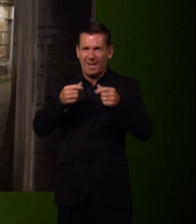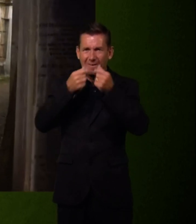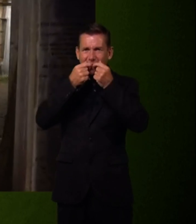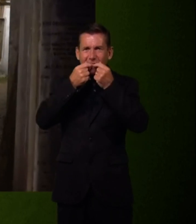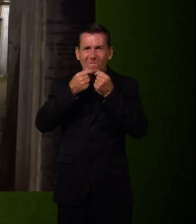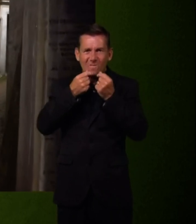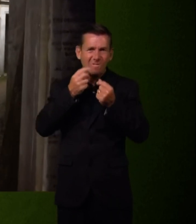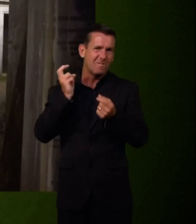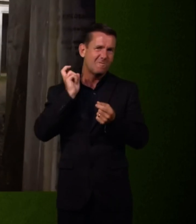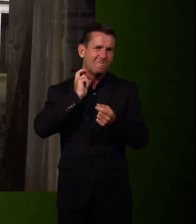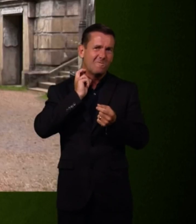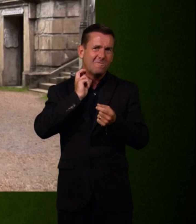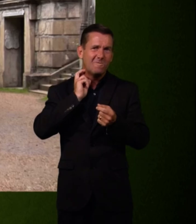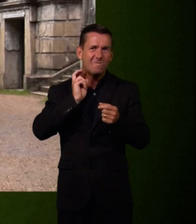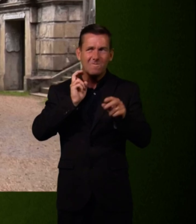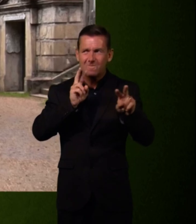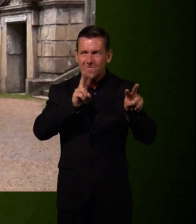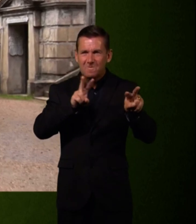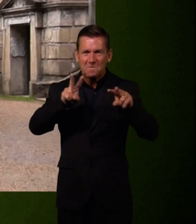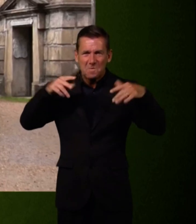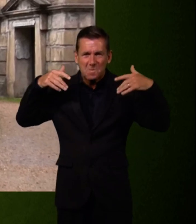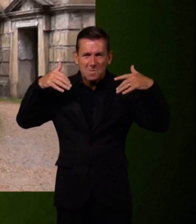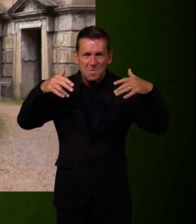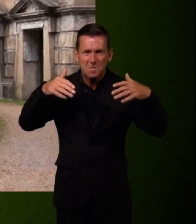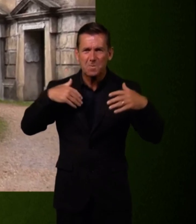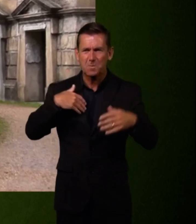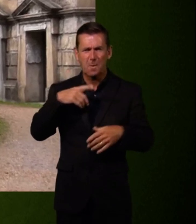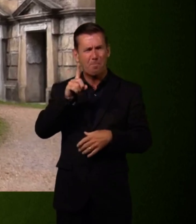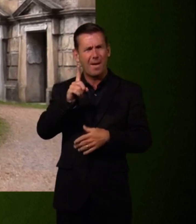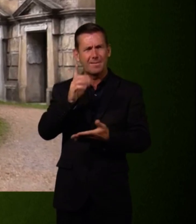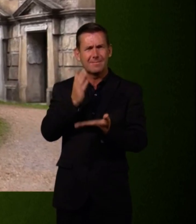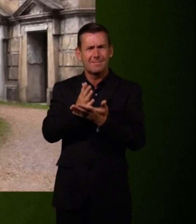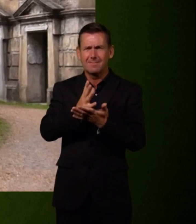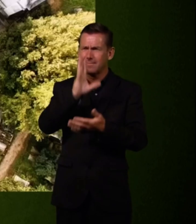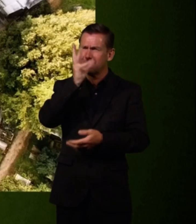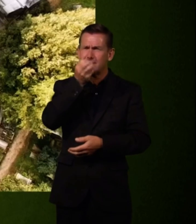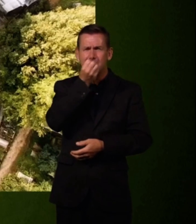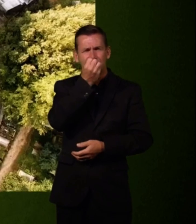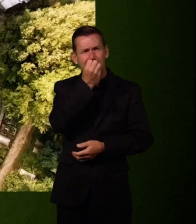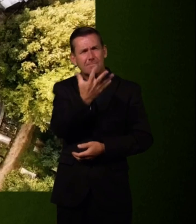But also, there's something majestic about it.